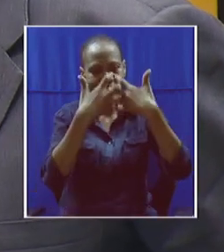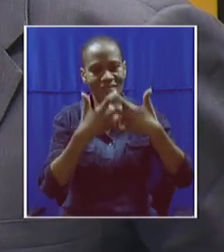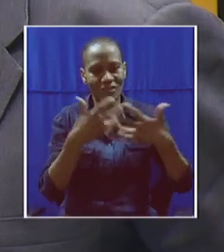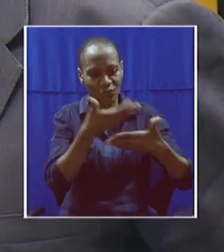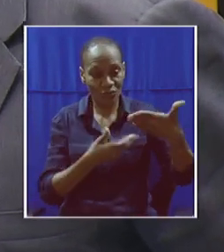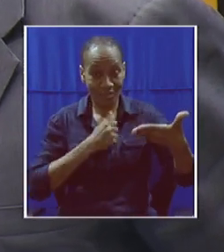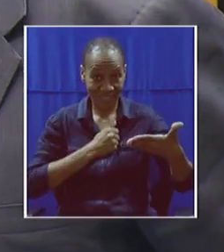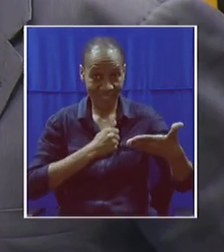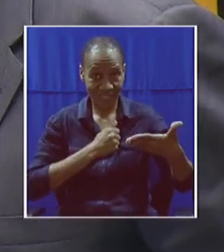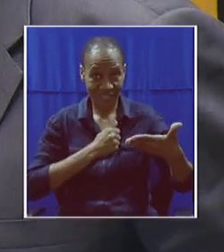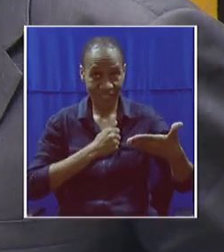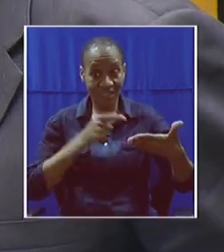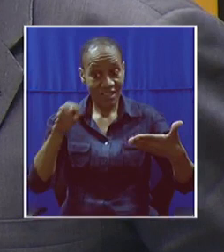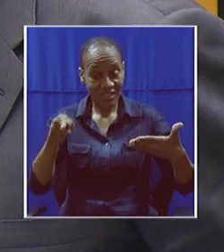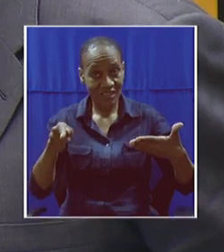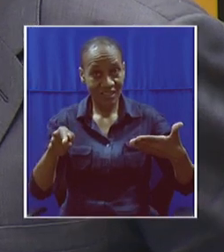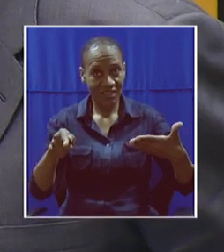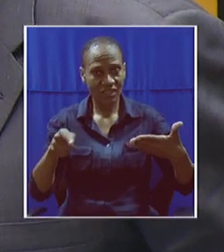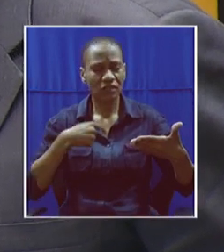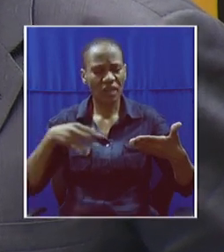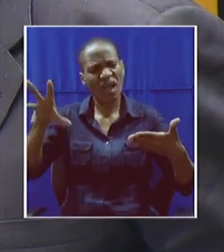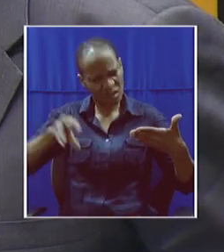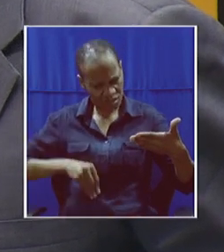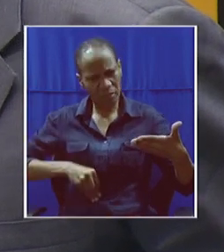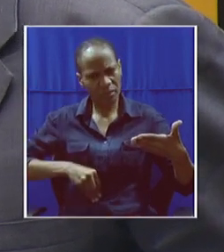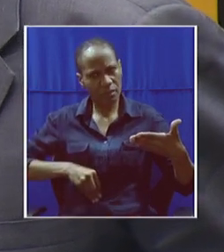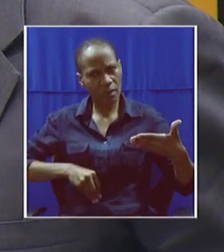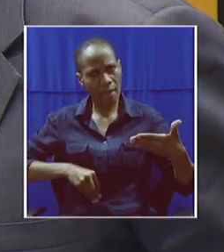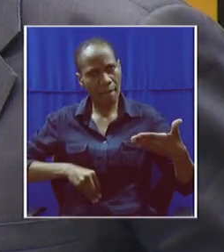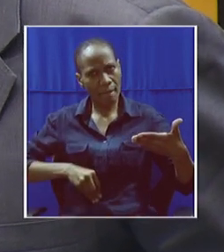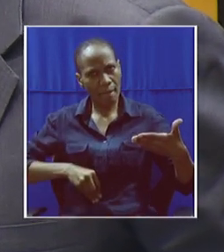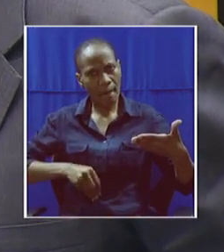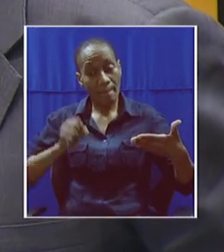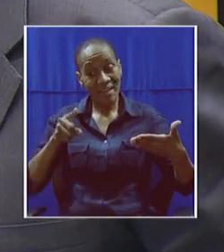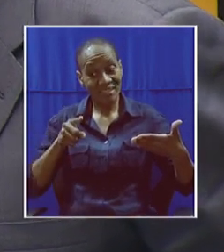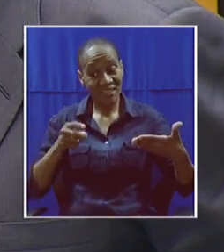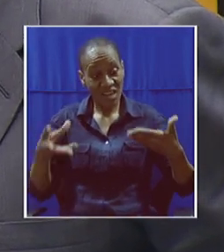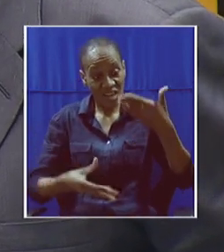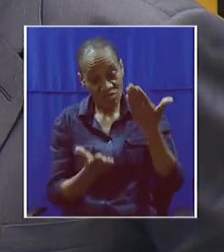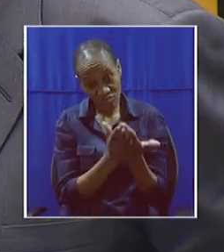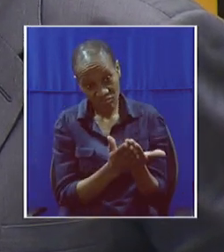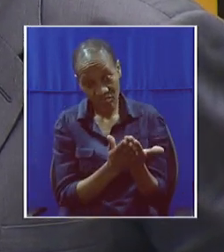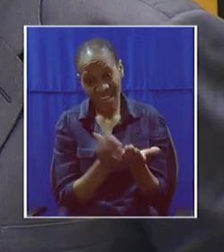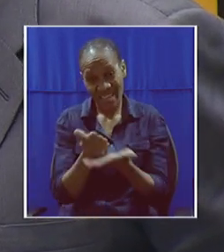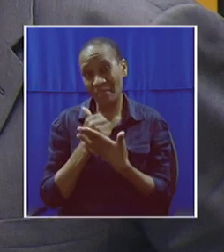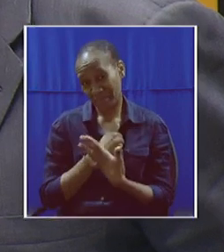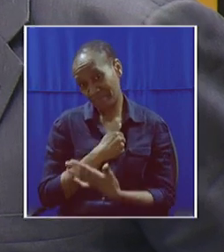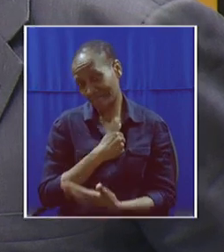inconsistent will be acknowledged but uh yeah it was nice but not